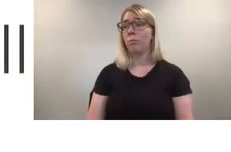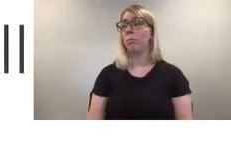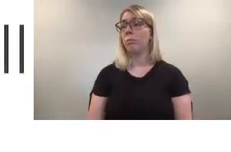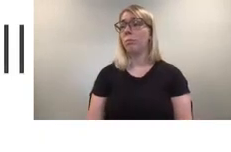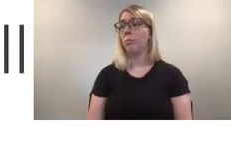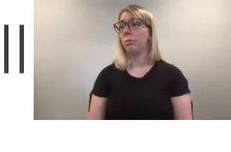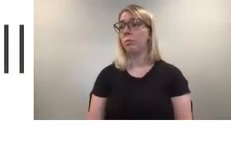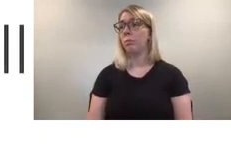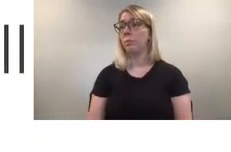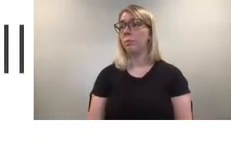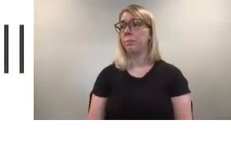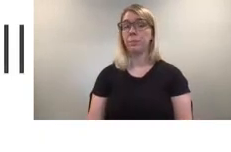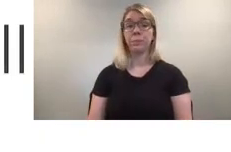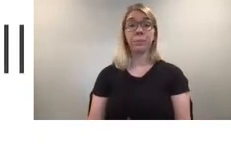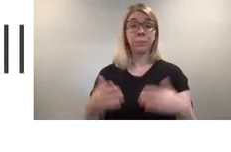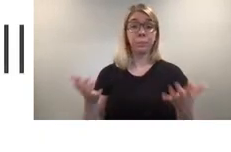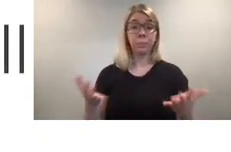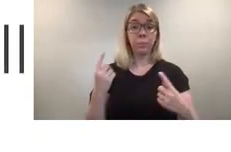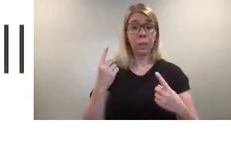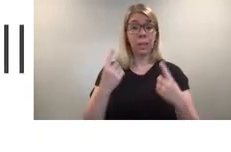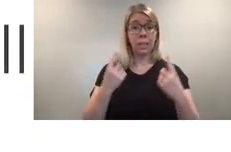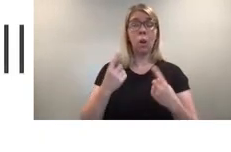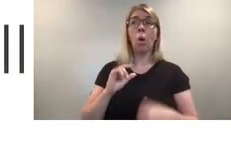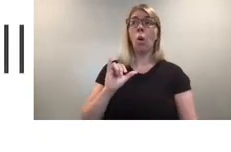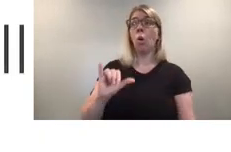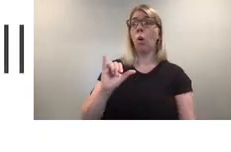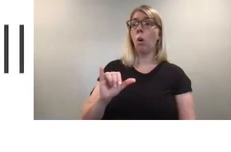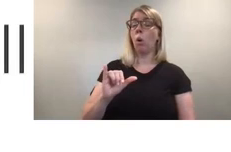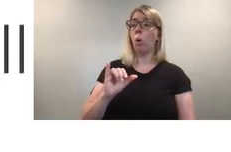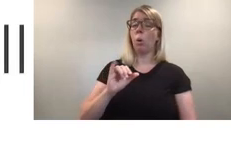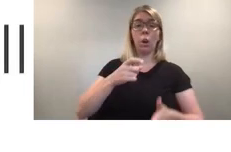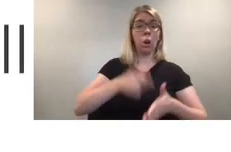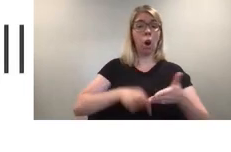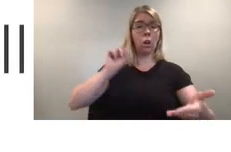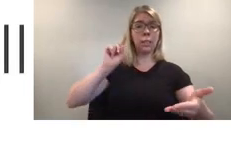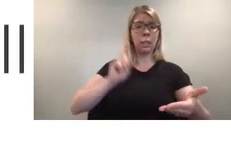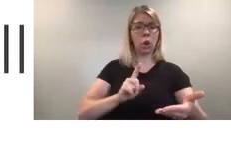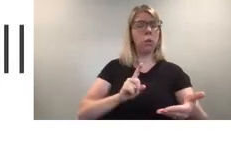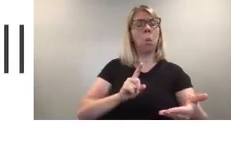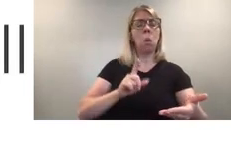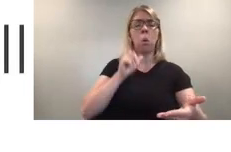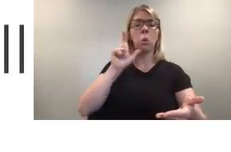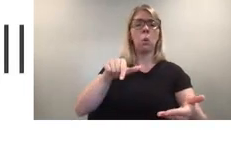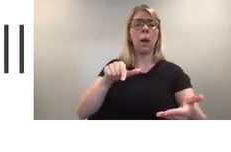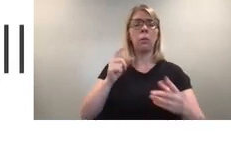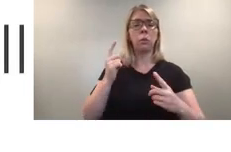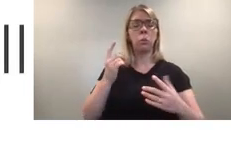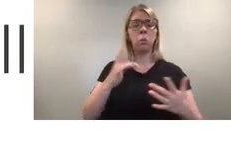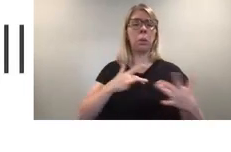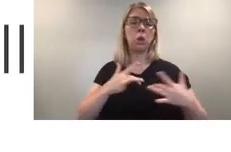And lest we think that, oh, you know, because costs is decreasing, we don't really have to worry about course material